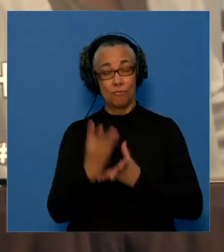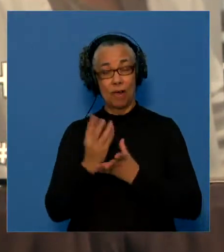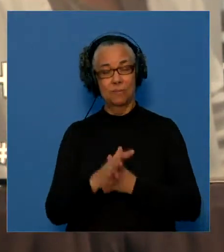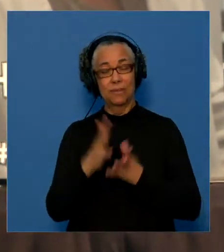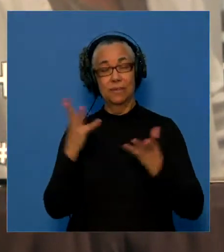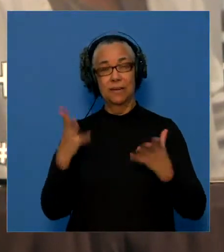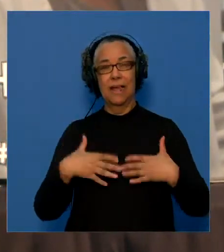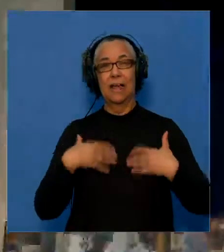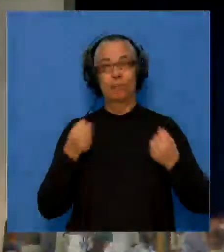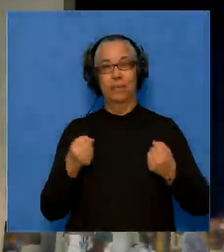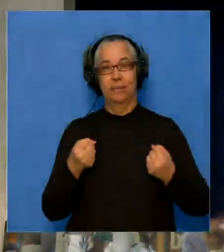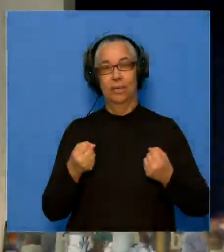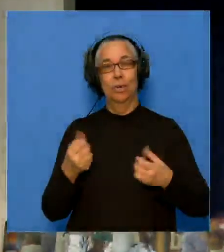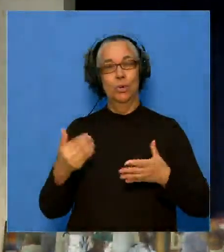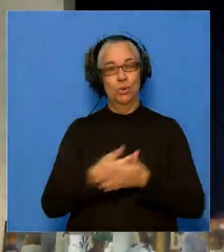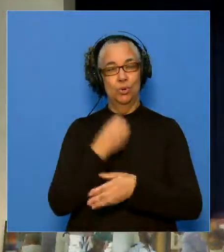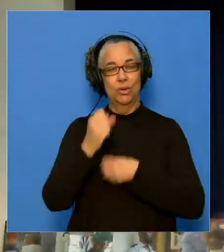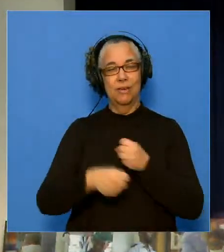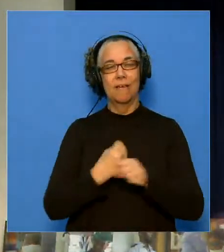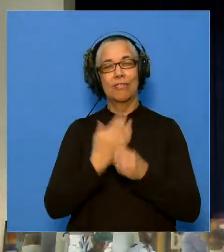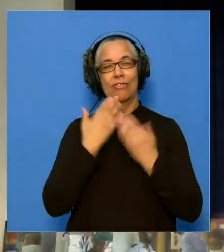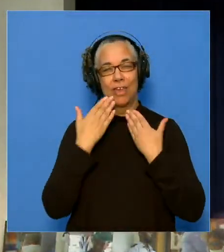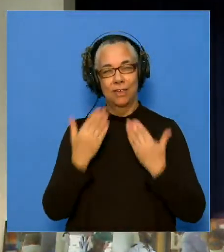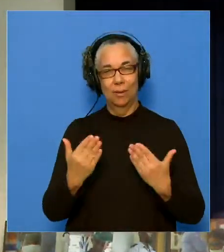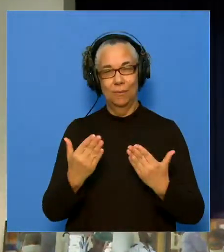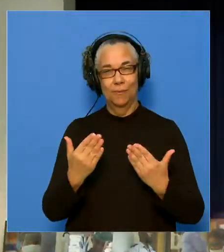Year. Thank you.